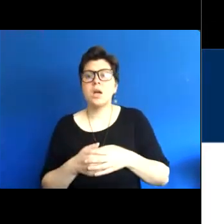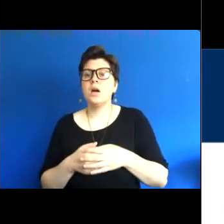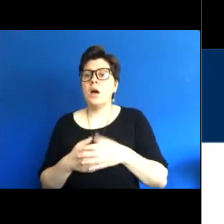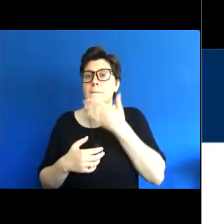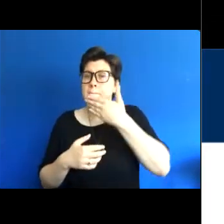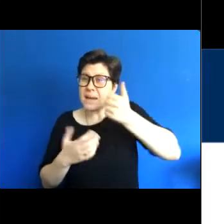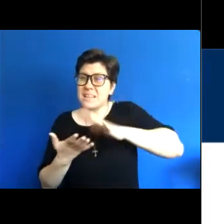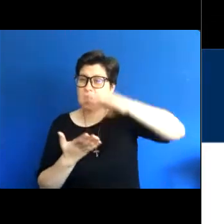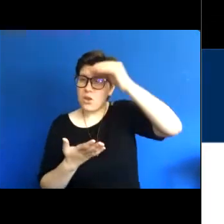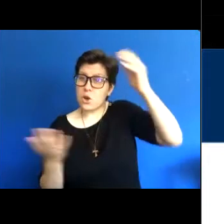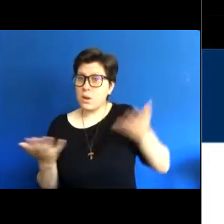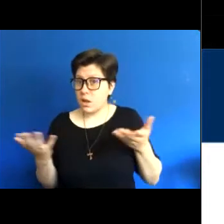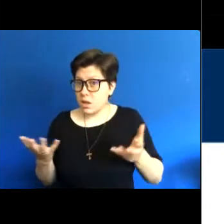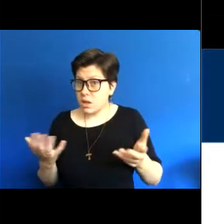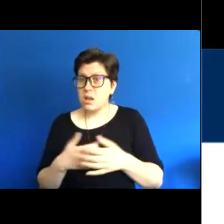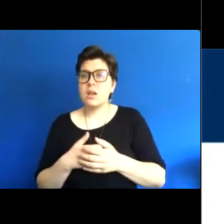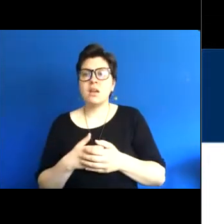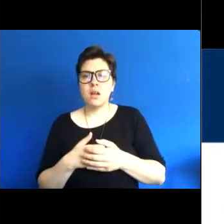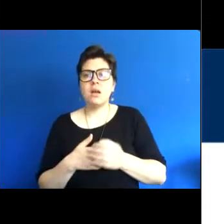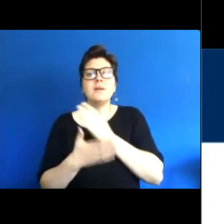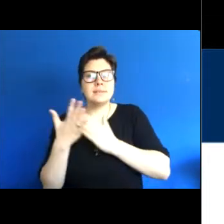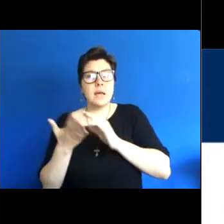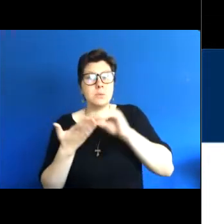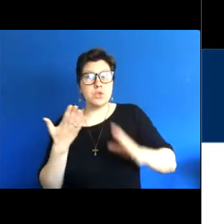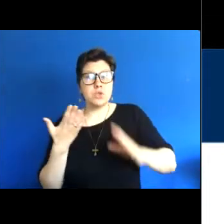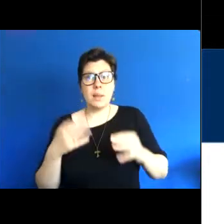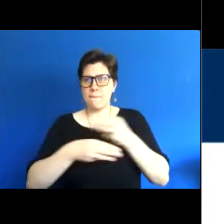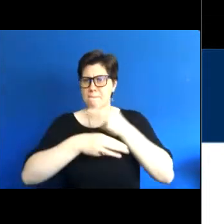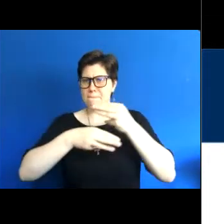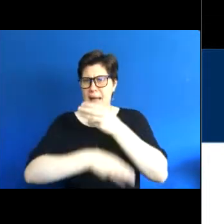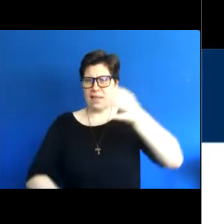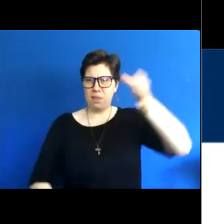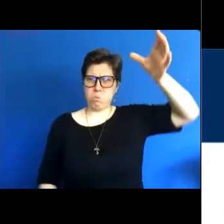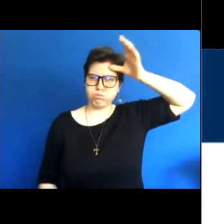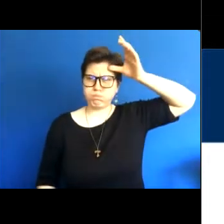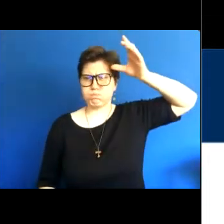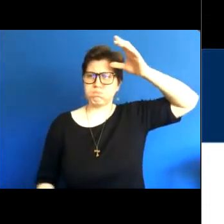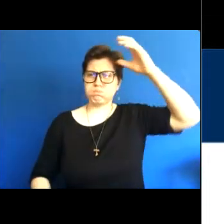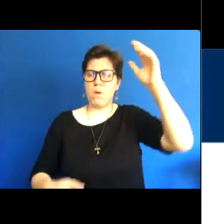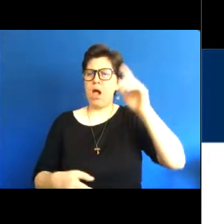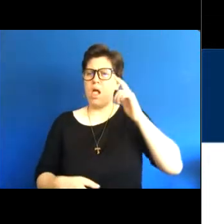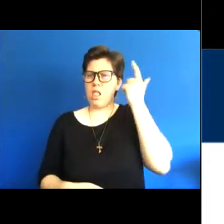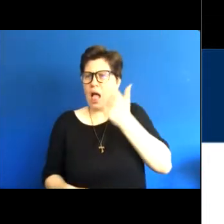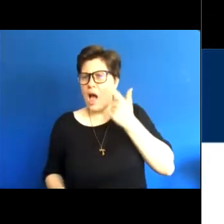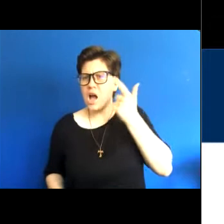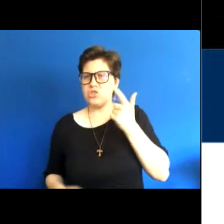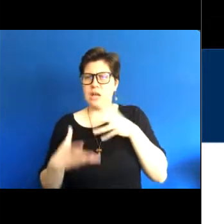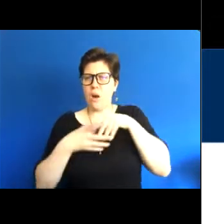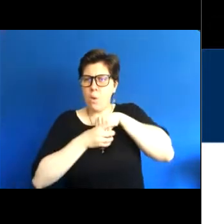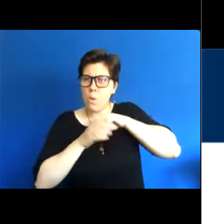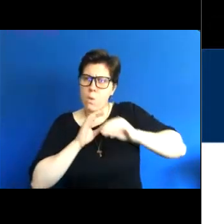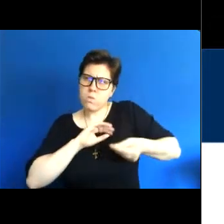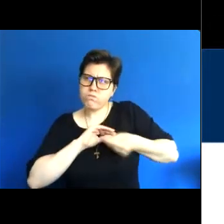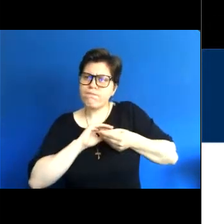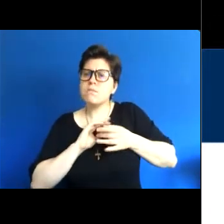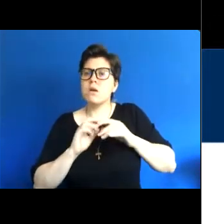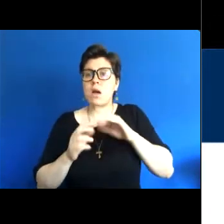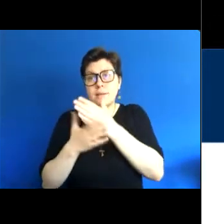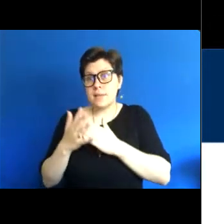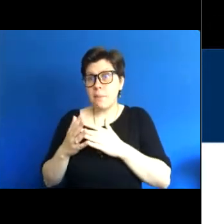best learn? We'll see that some of our students are mathematicians, right? They're more logically inclined. Some of our students are more